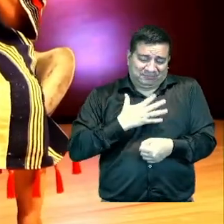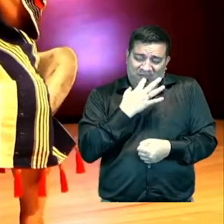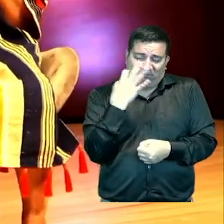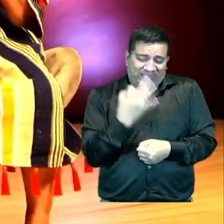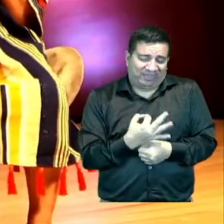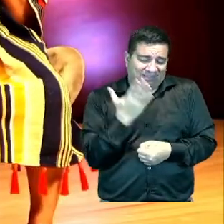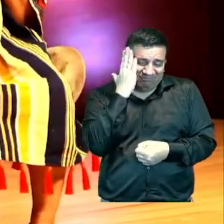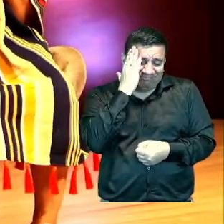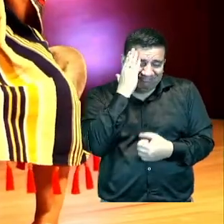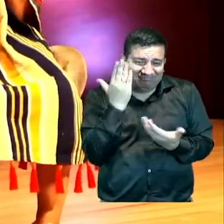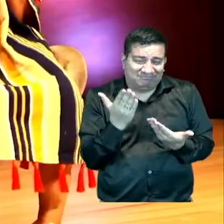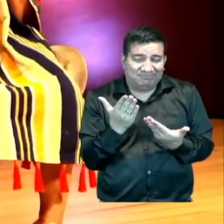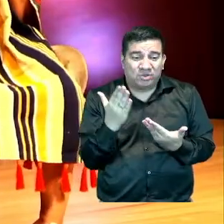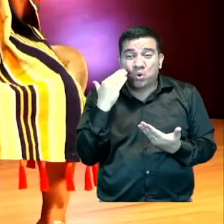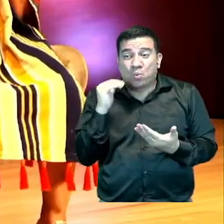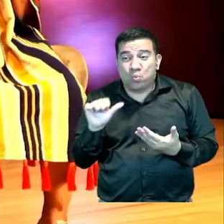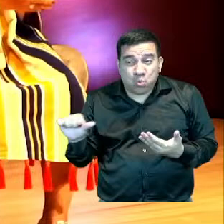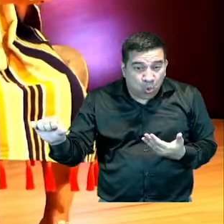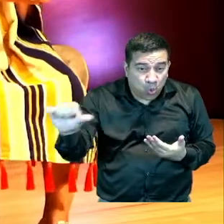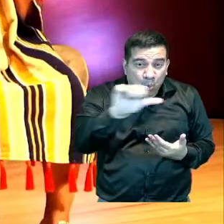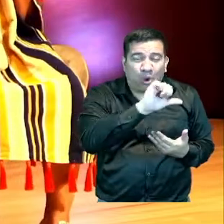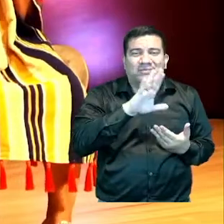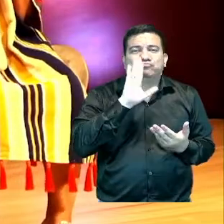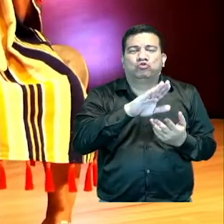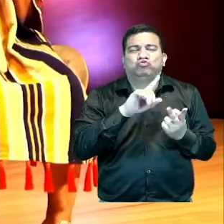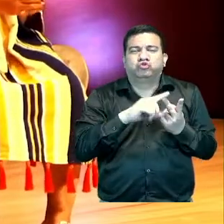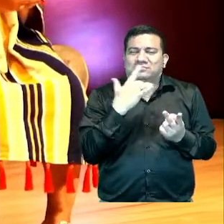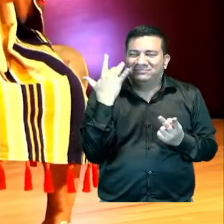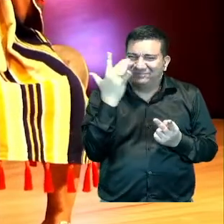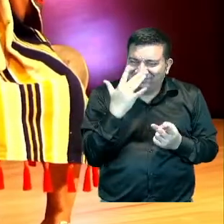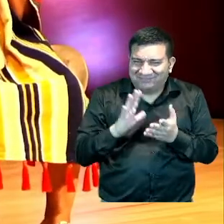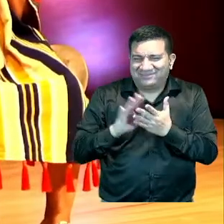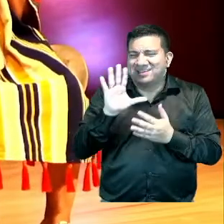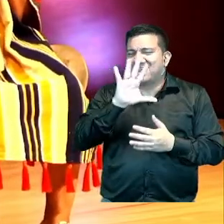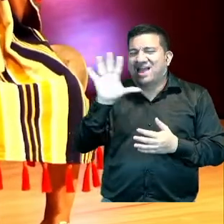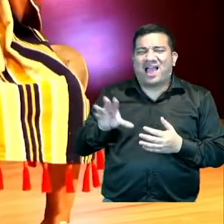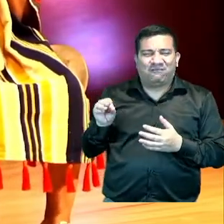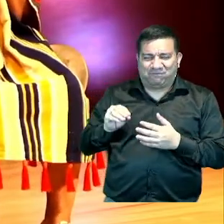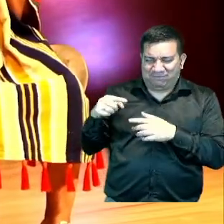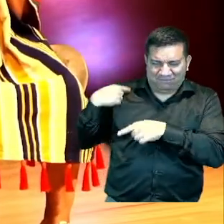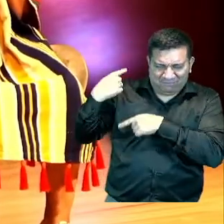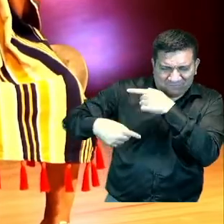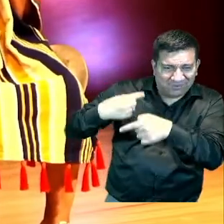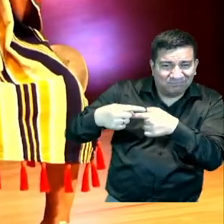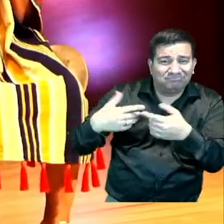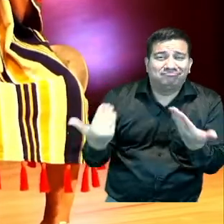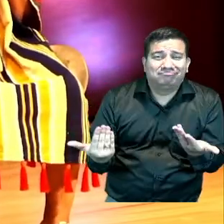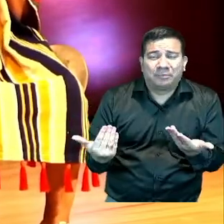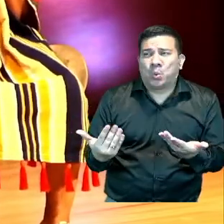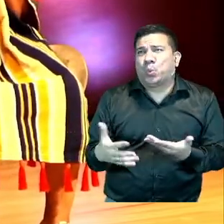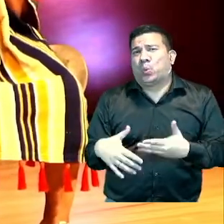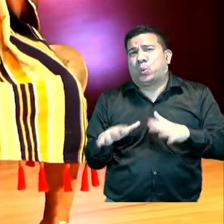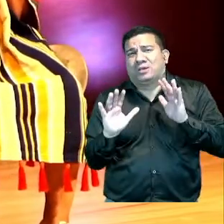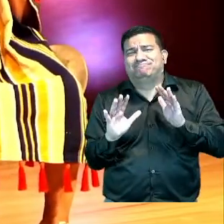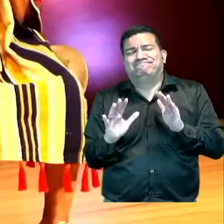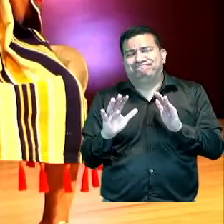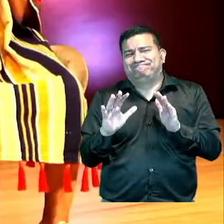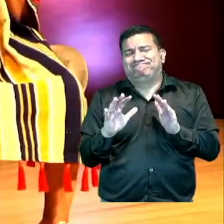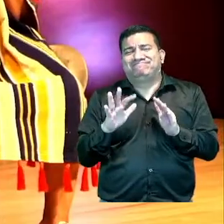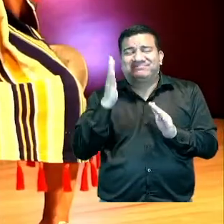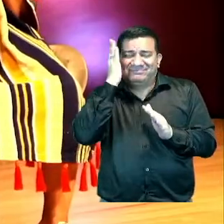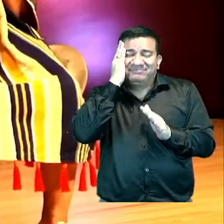and every woman of Afro descent, our reality is suppression, oppression,